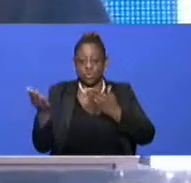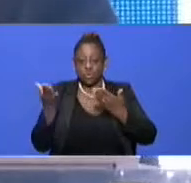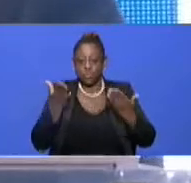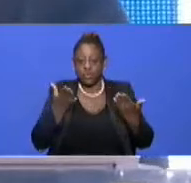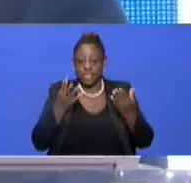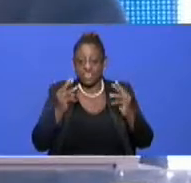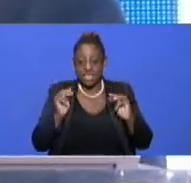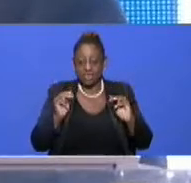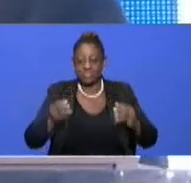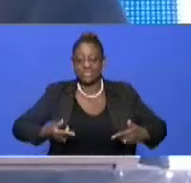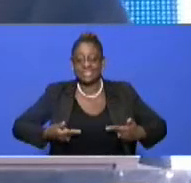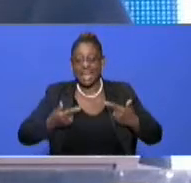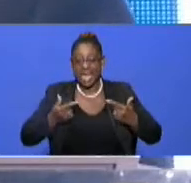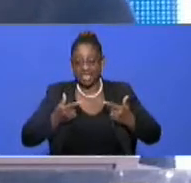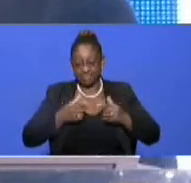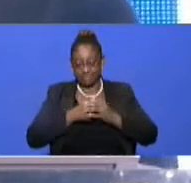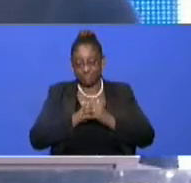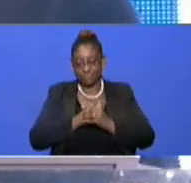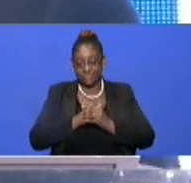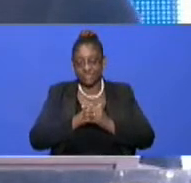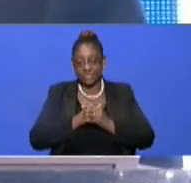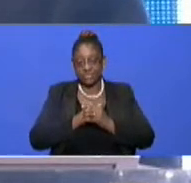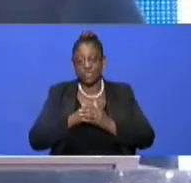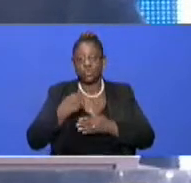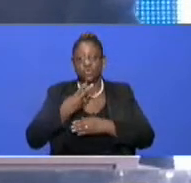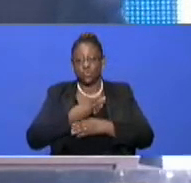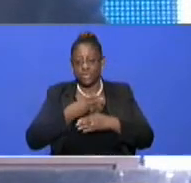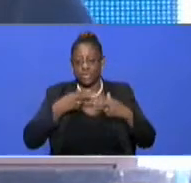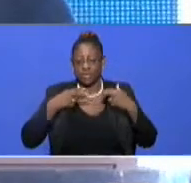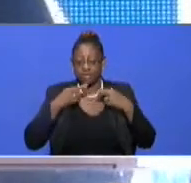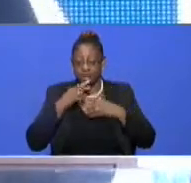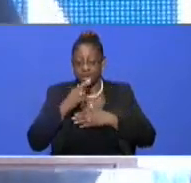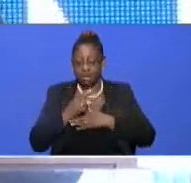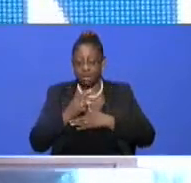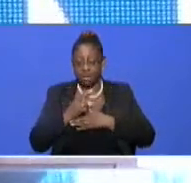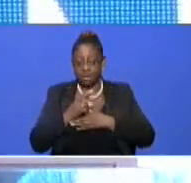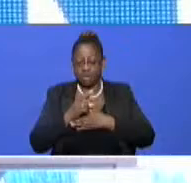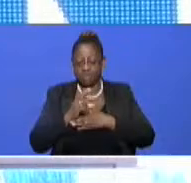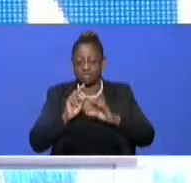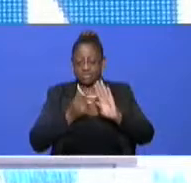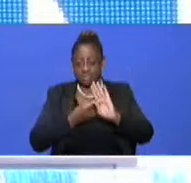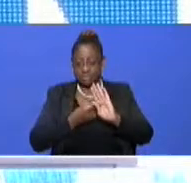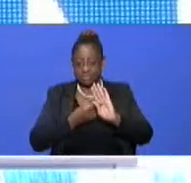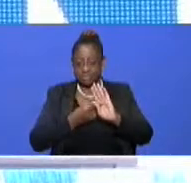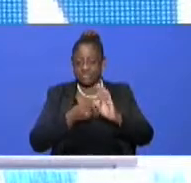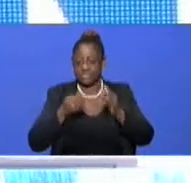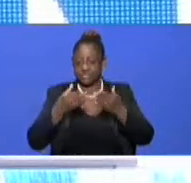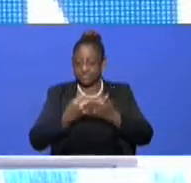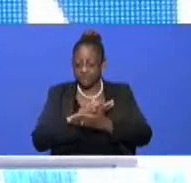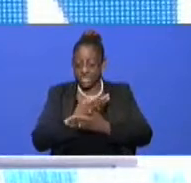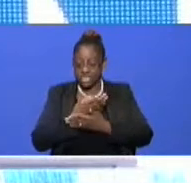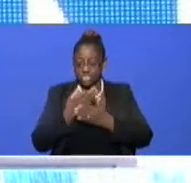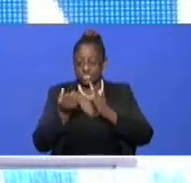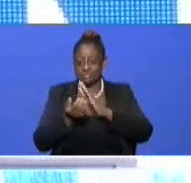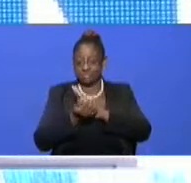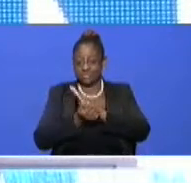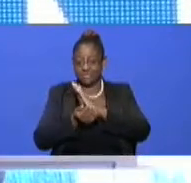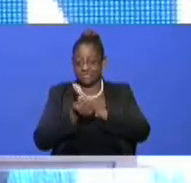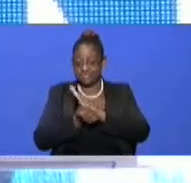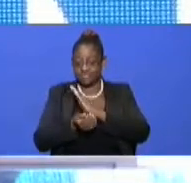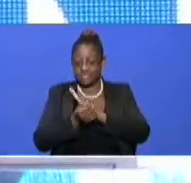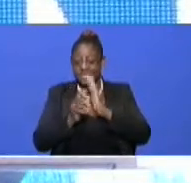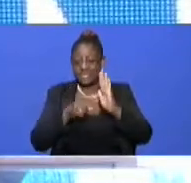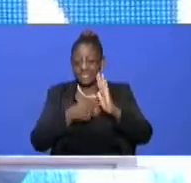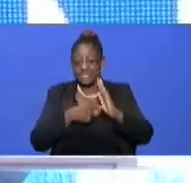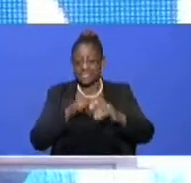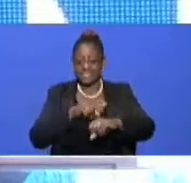them to life. We are amalgamating fresh, innovative talent with